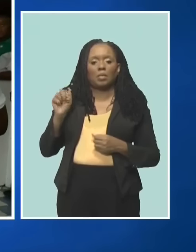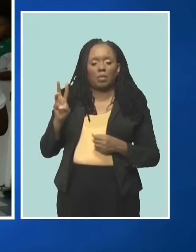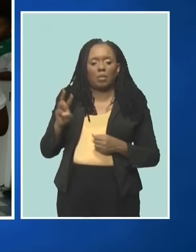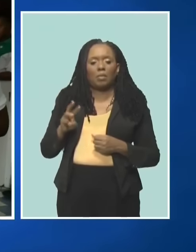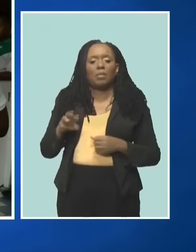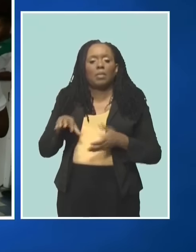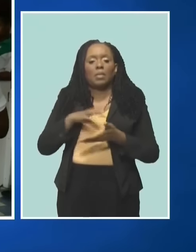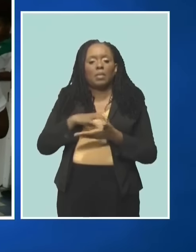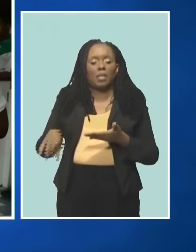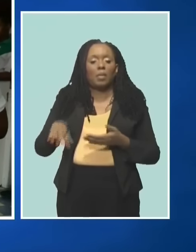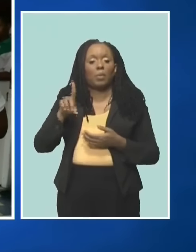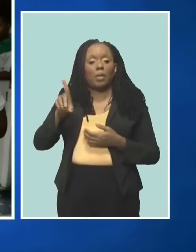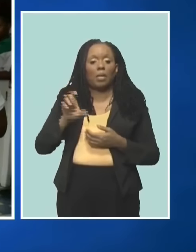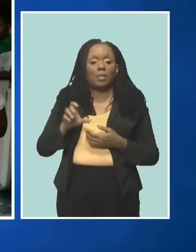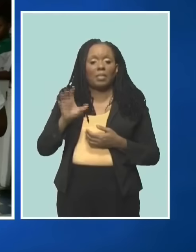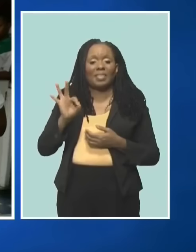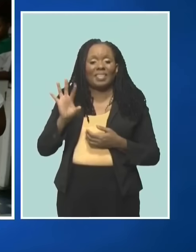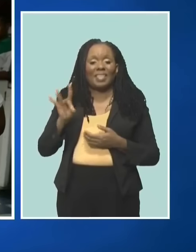check of